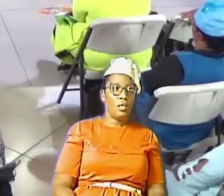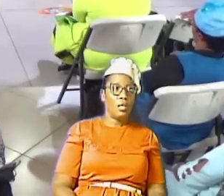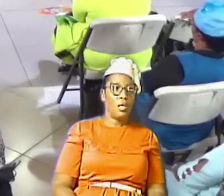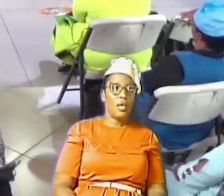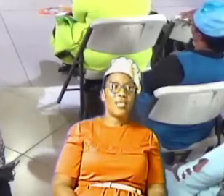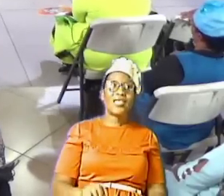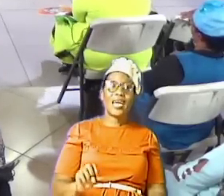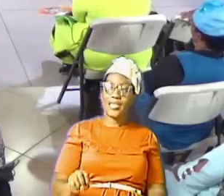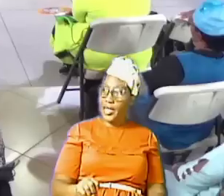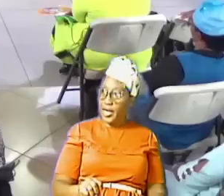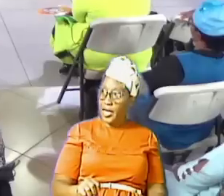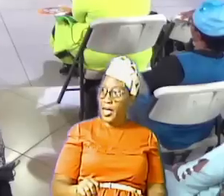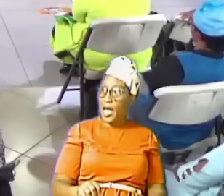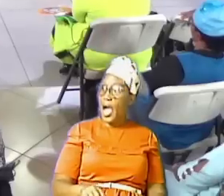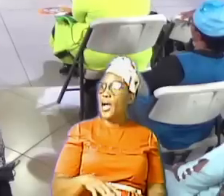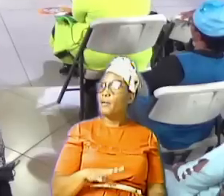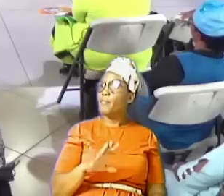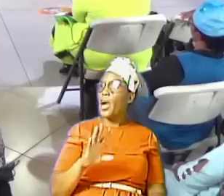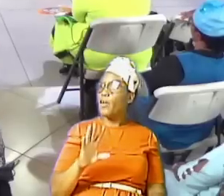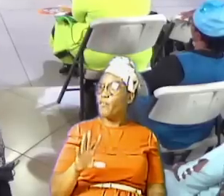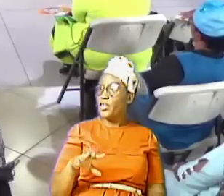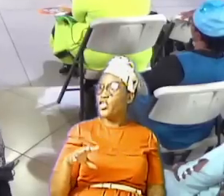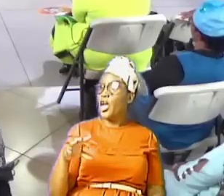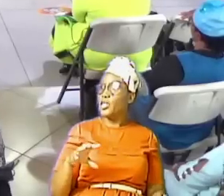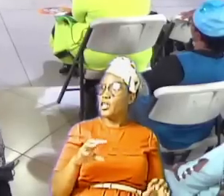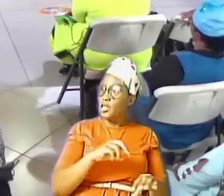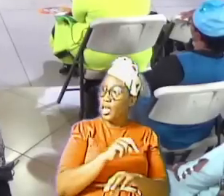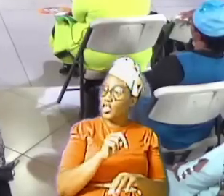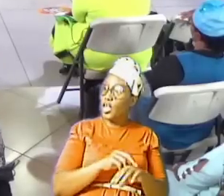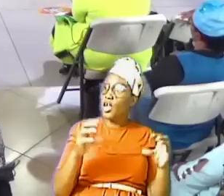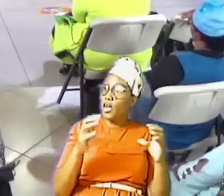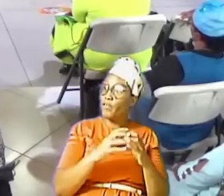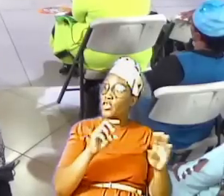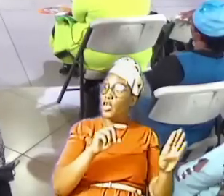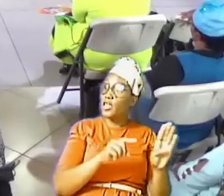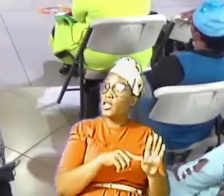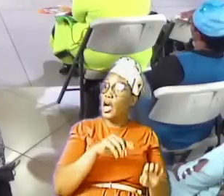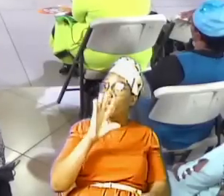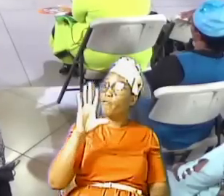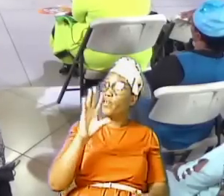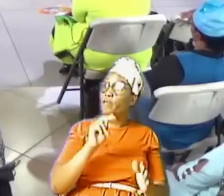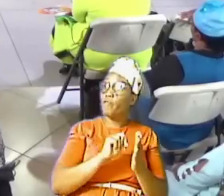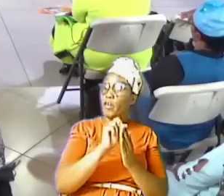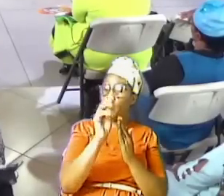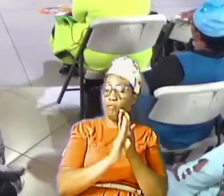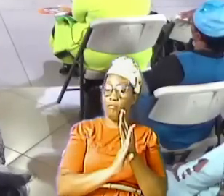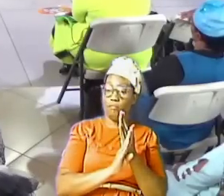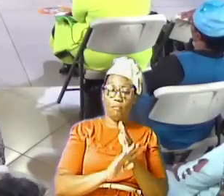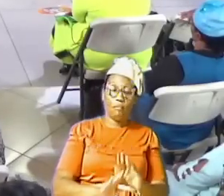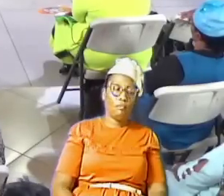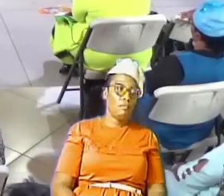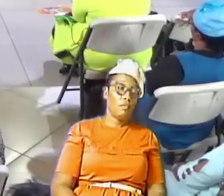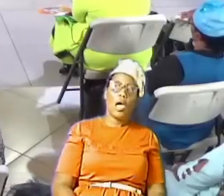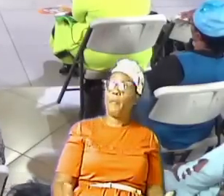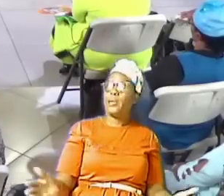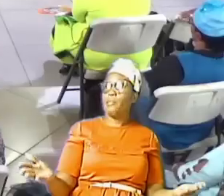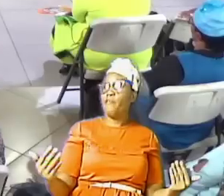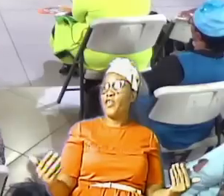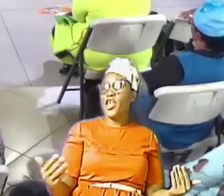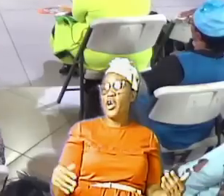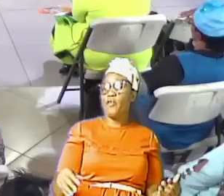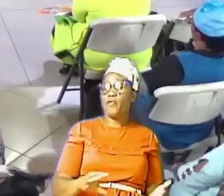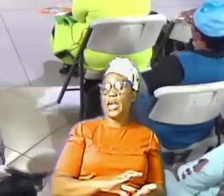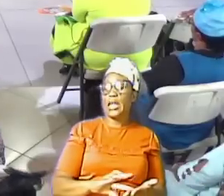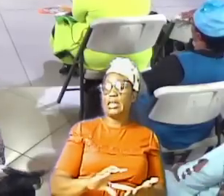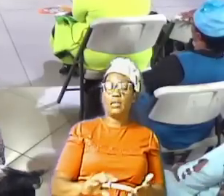Bishop, as you know, as was announced, this month is Breast Cancer Awareness Month. And you